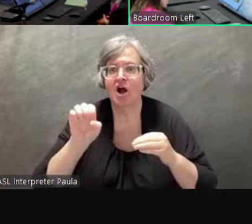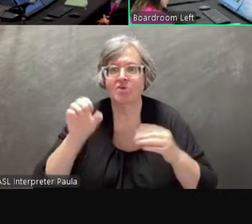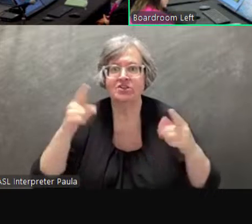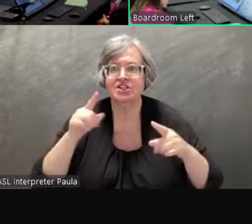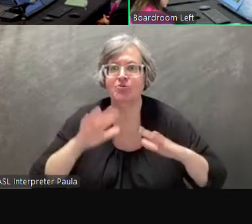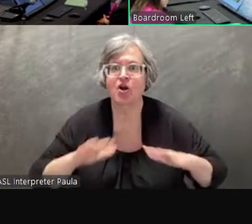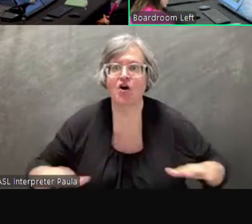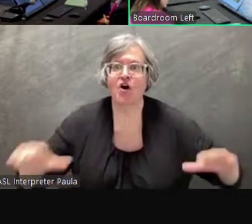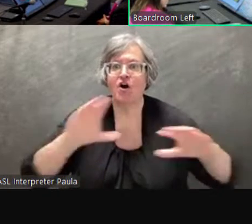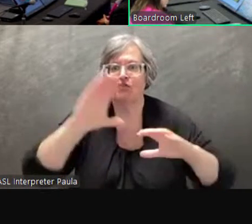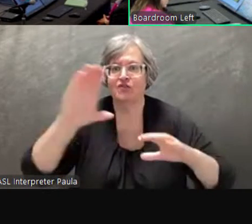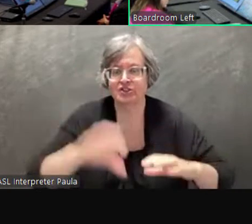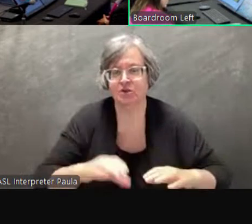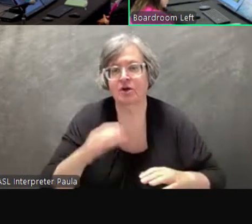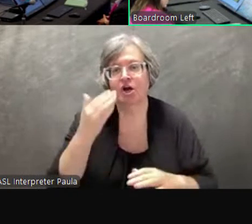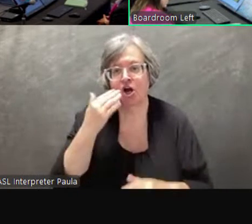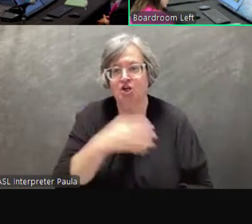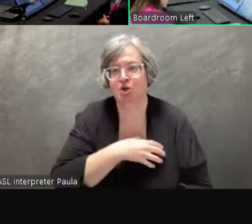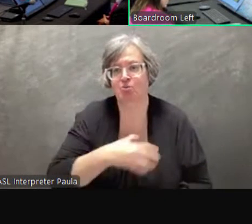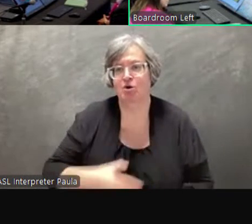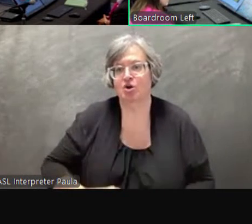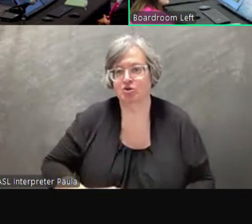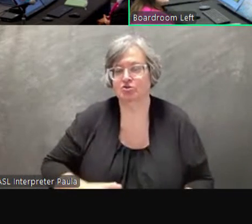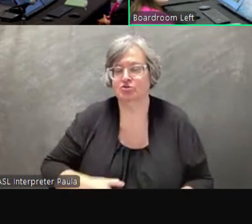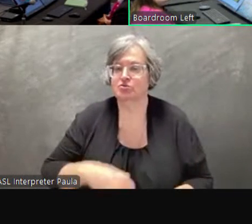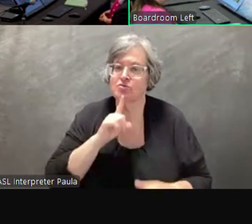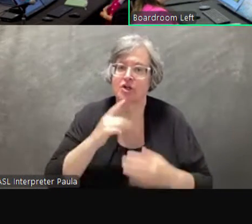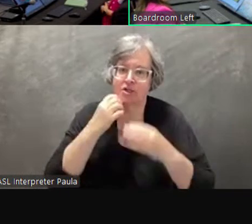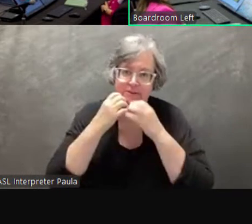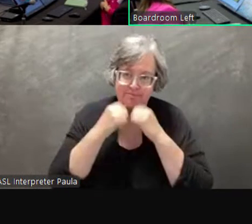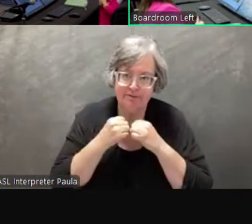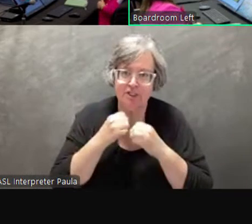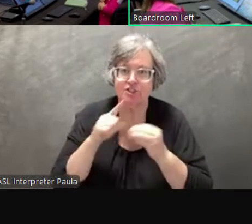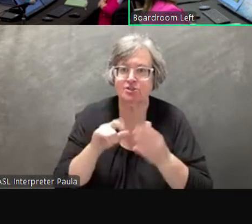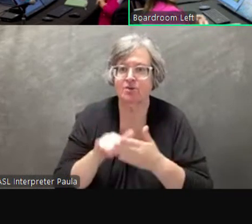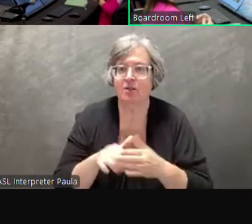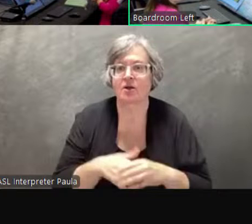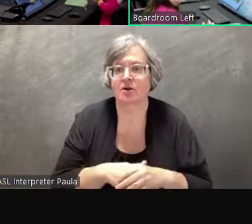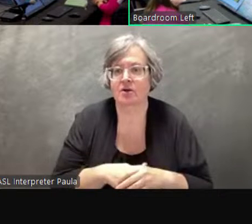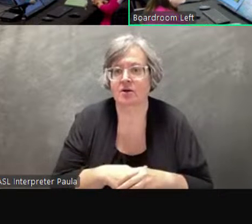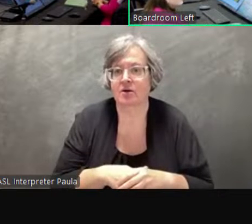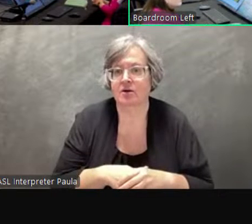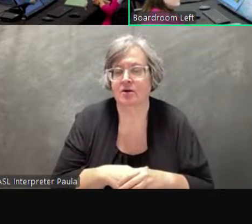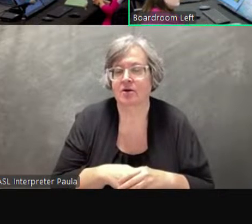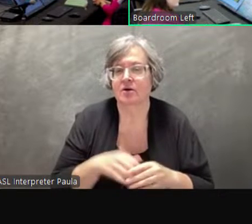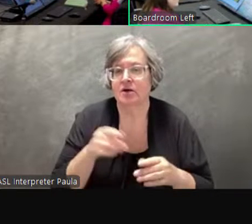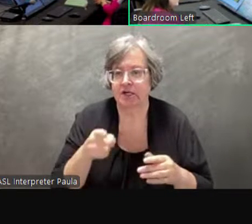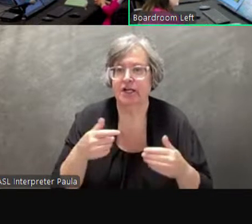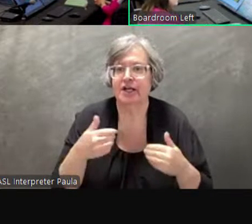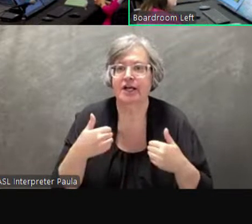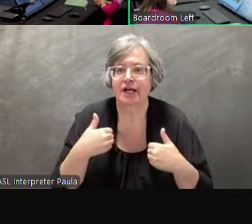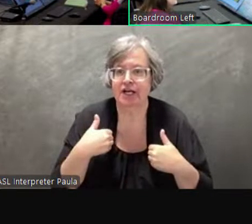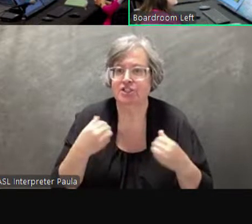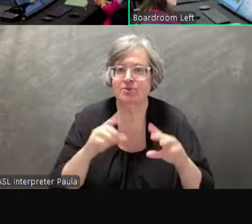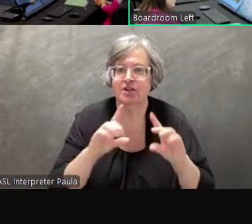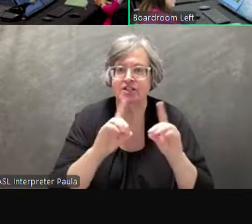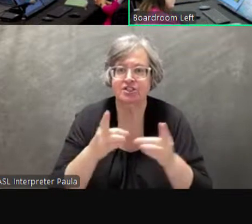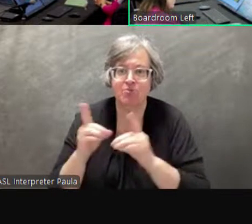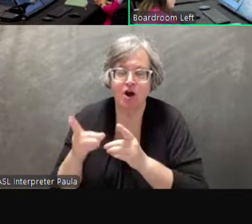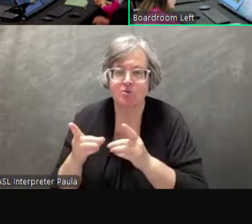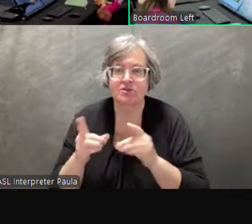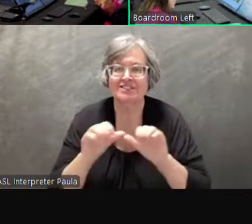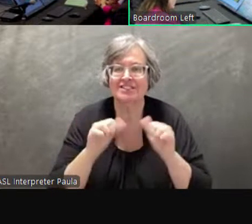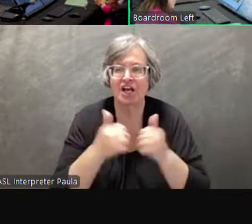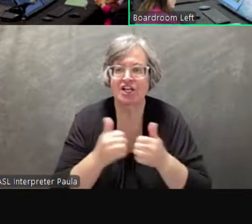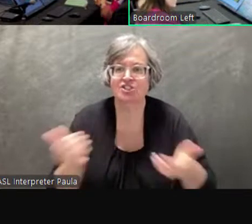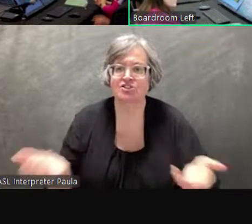concern, and that I know the mayor is very deeply about. He has brought many elements of government, departments and agencies together to work